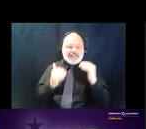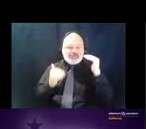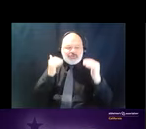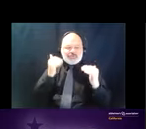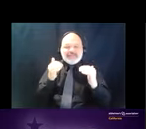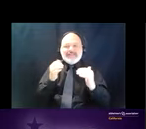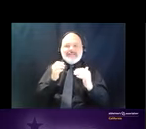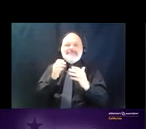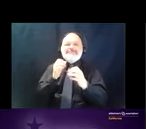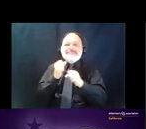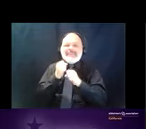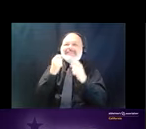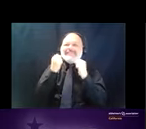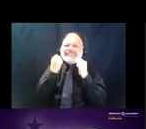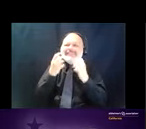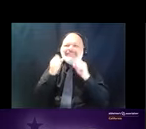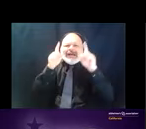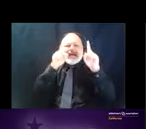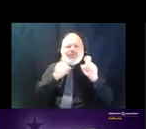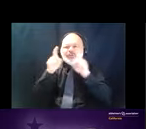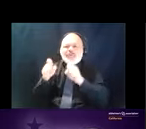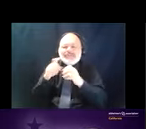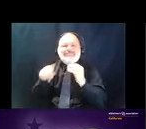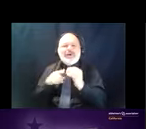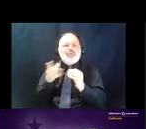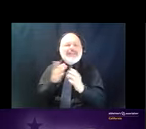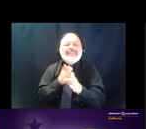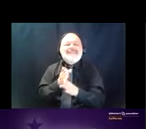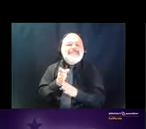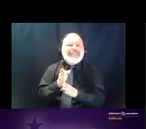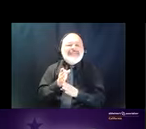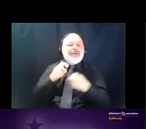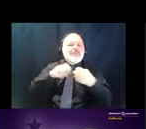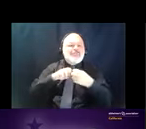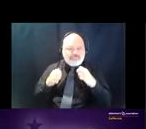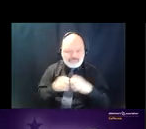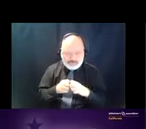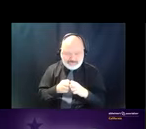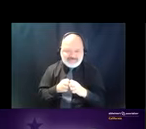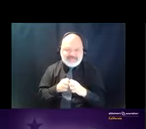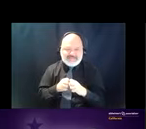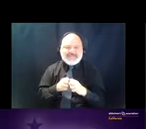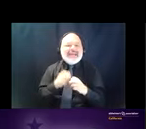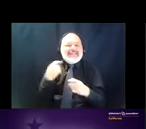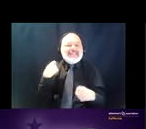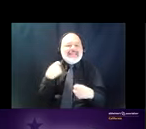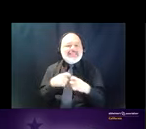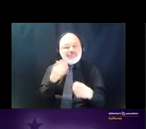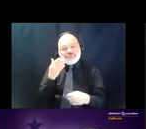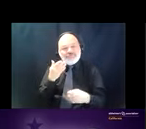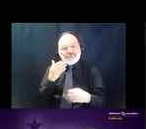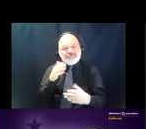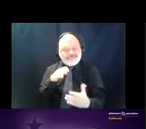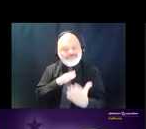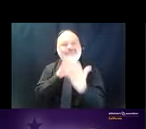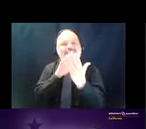multiple focus groups across the country about what are the main issues that Latinos face, Latino older